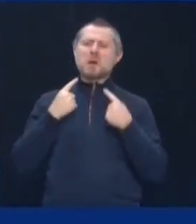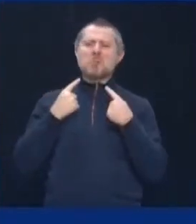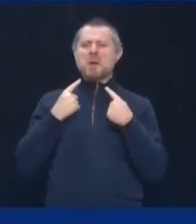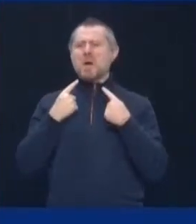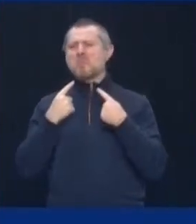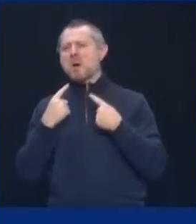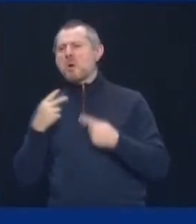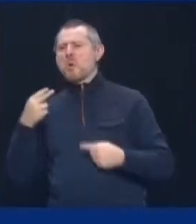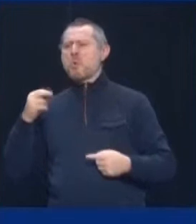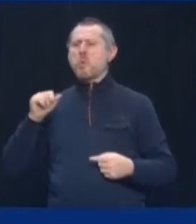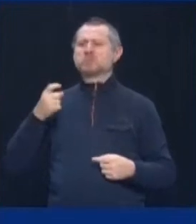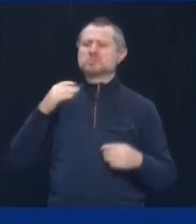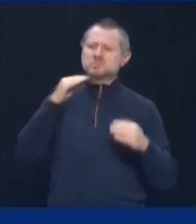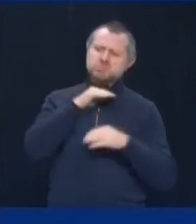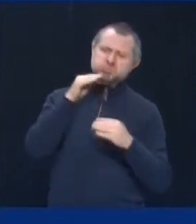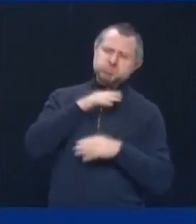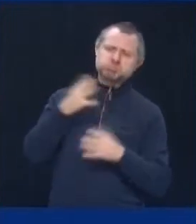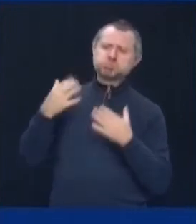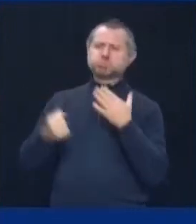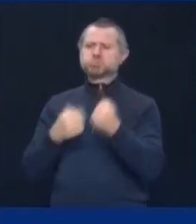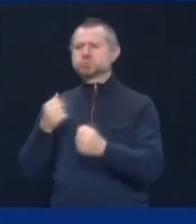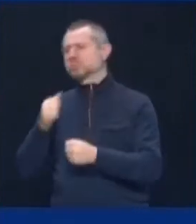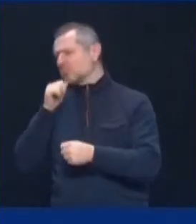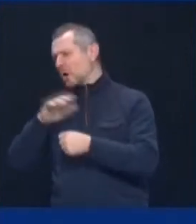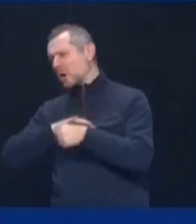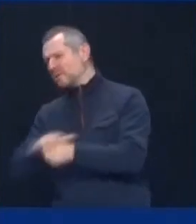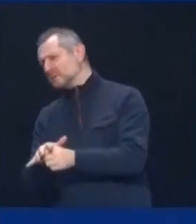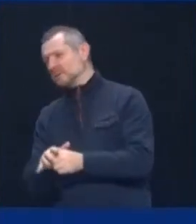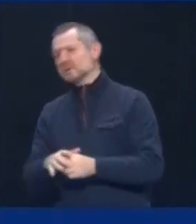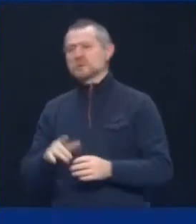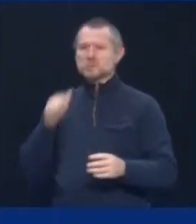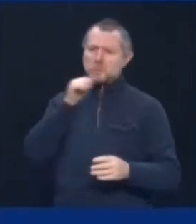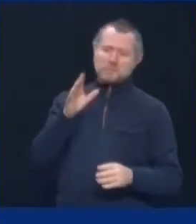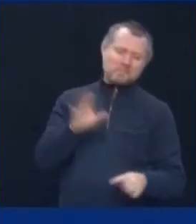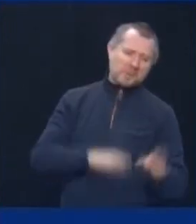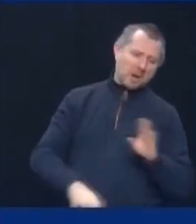There is no coronavirus. Don't worry about it.